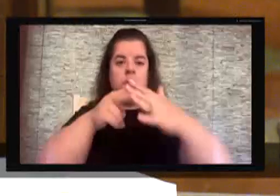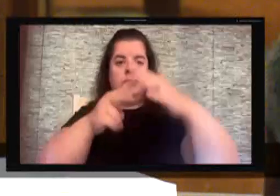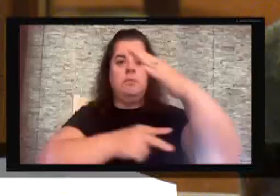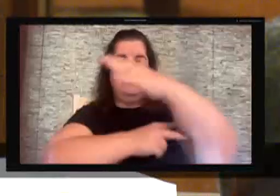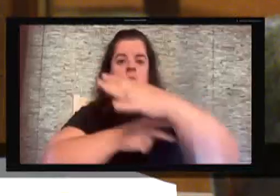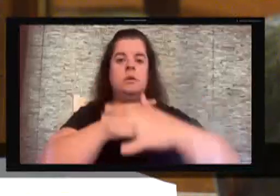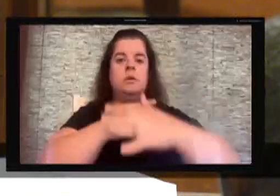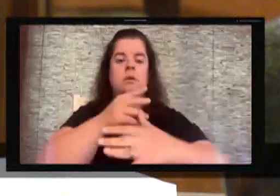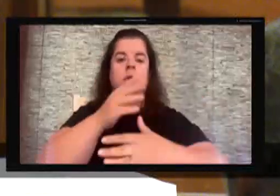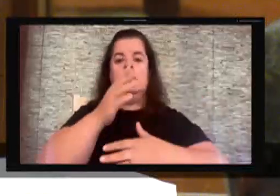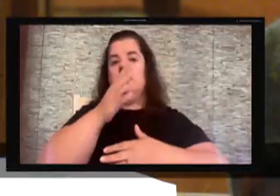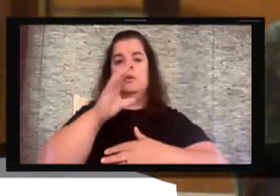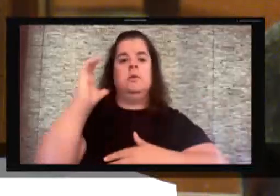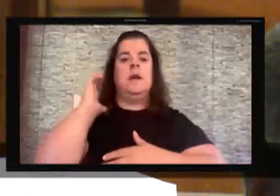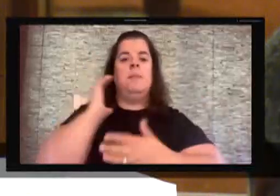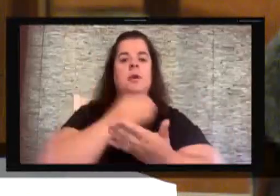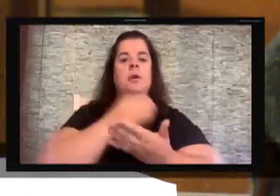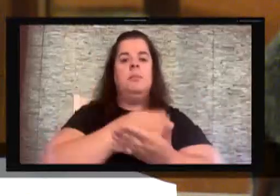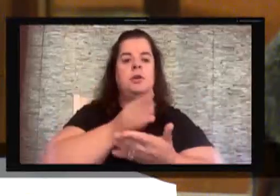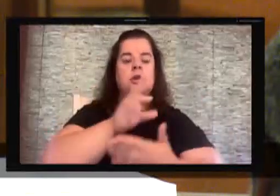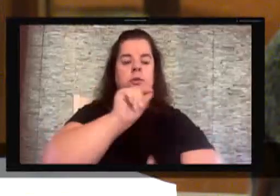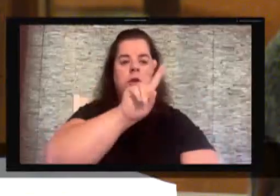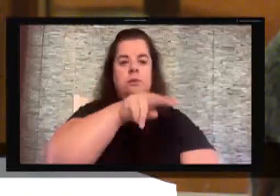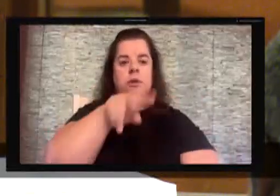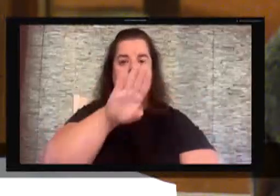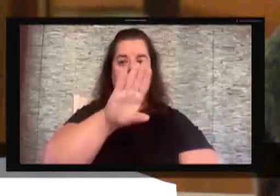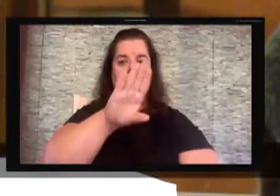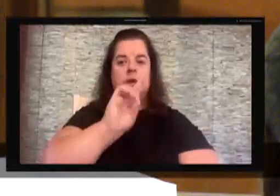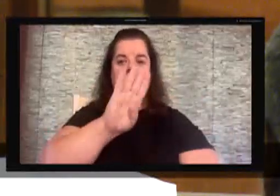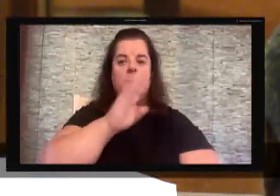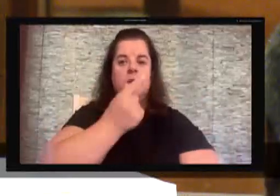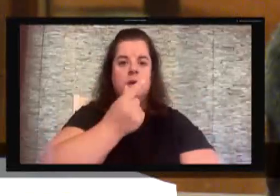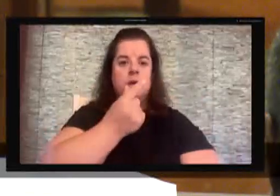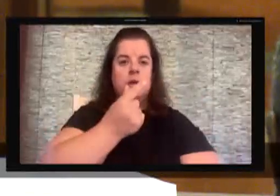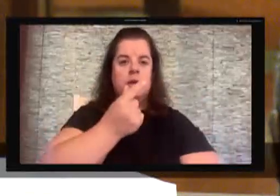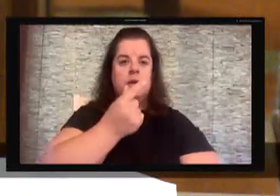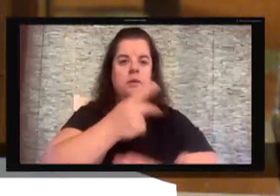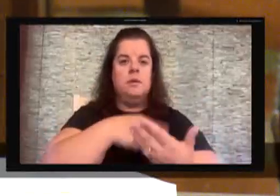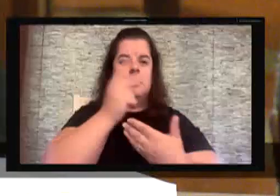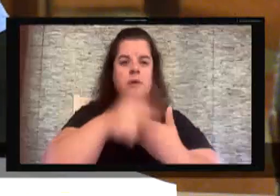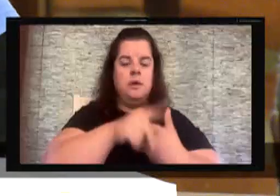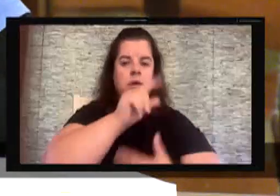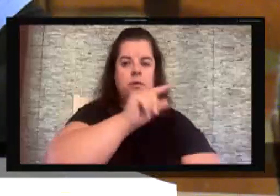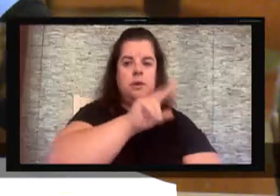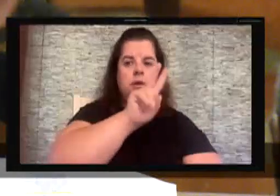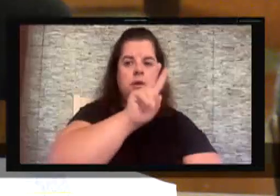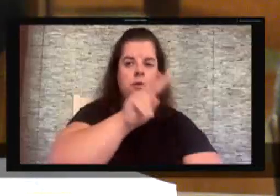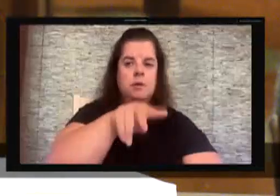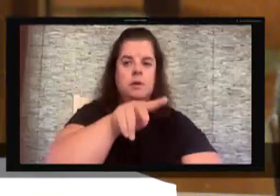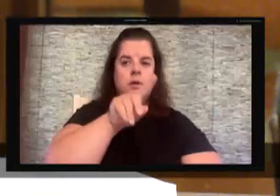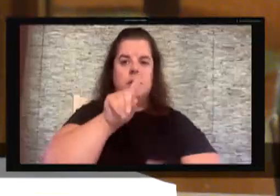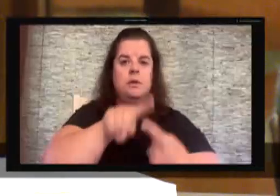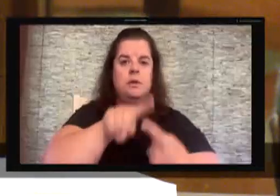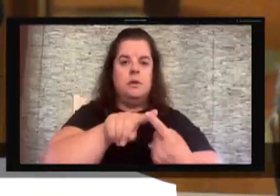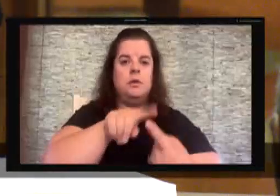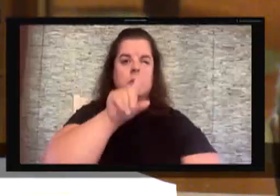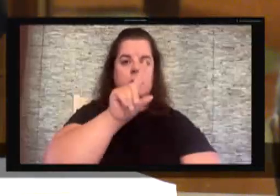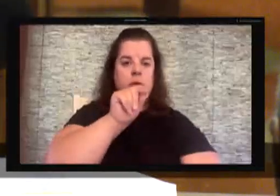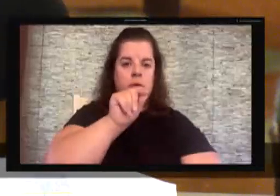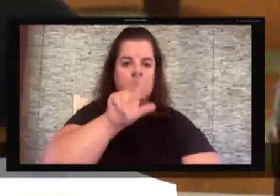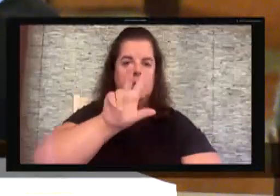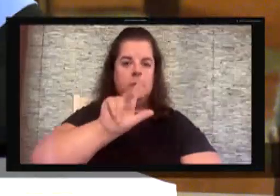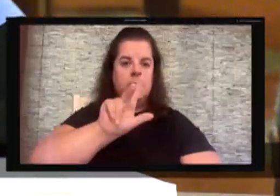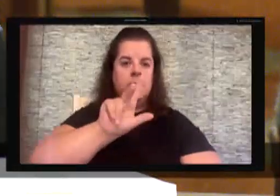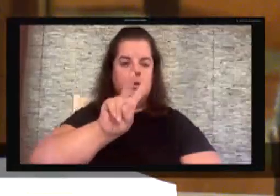and the 2022 community development block grant program and the 2022 through 2027 capital